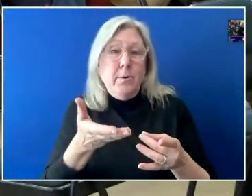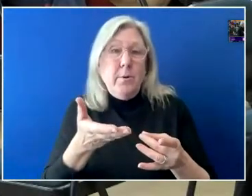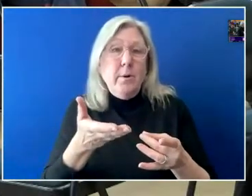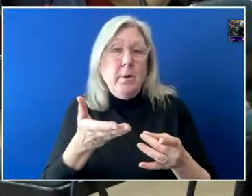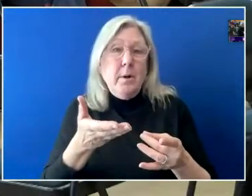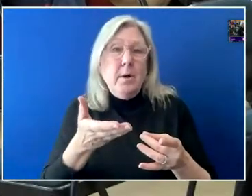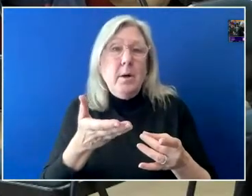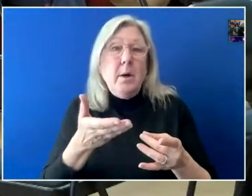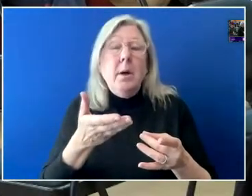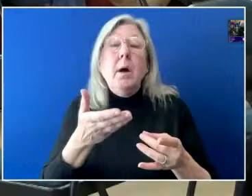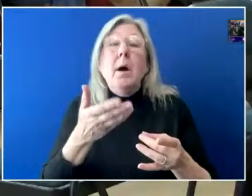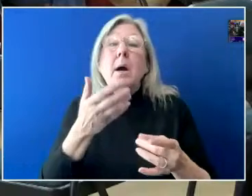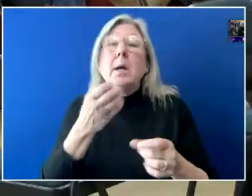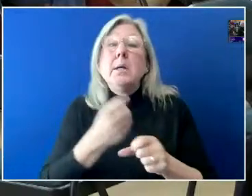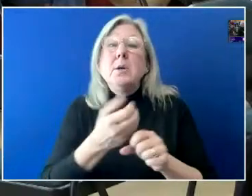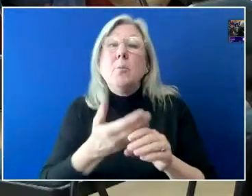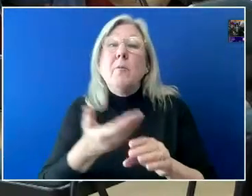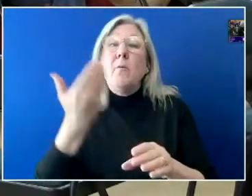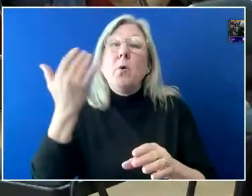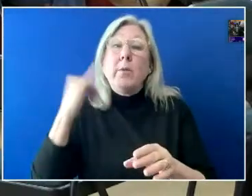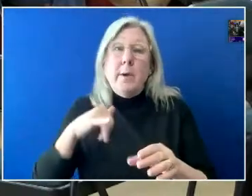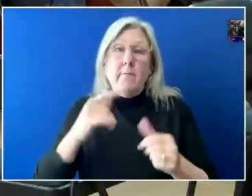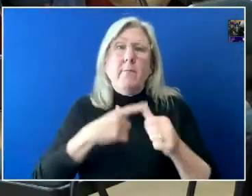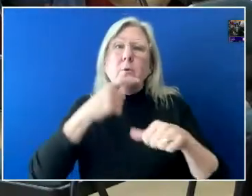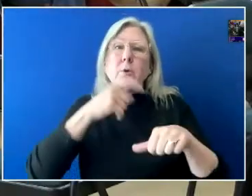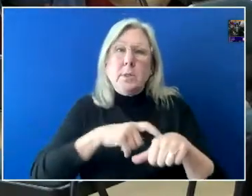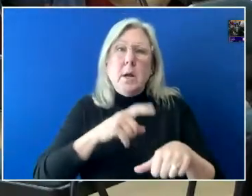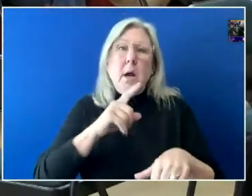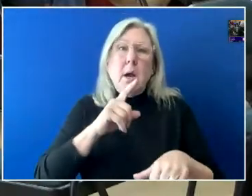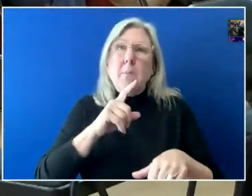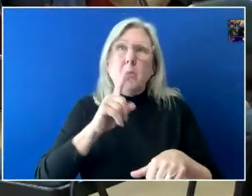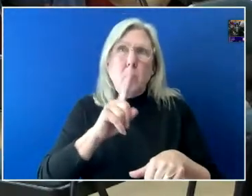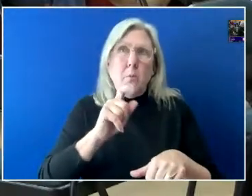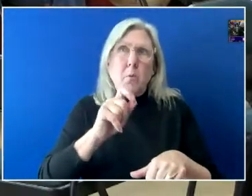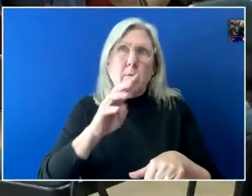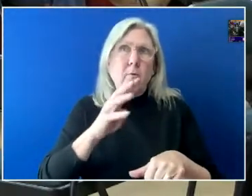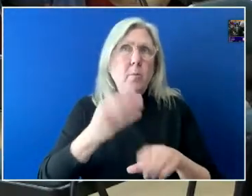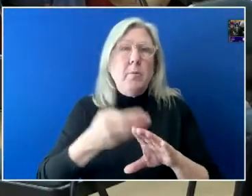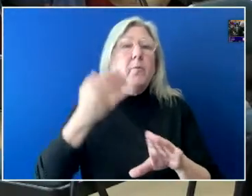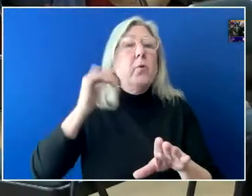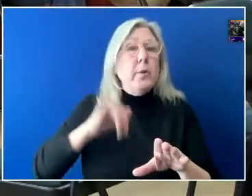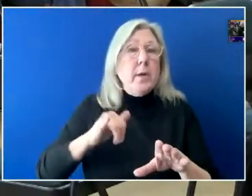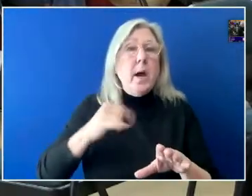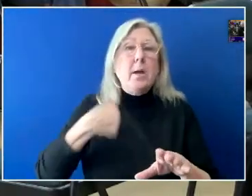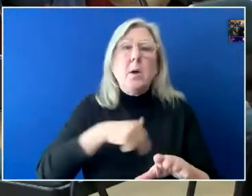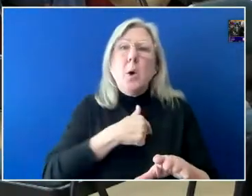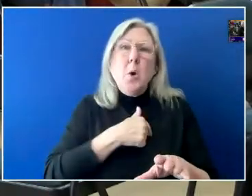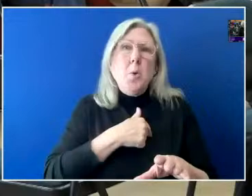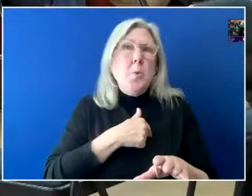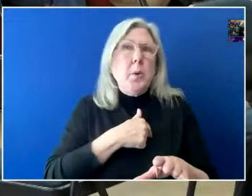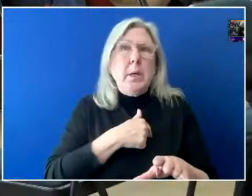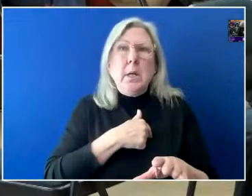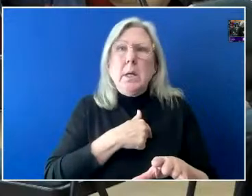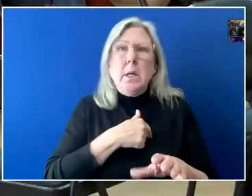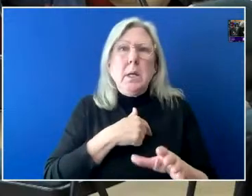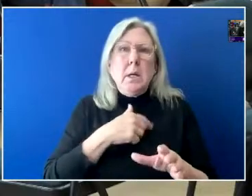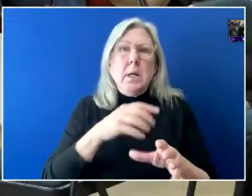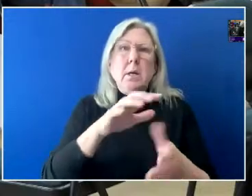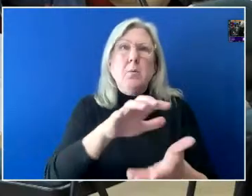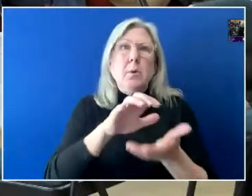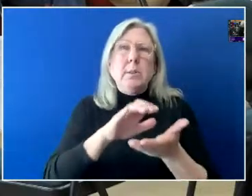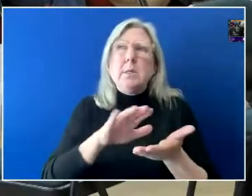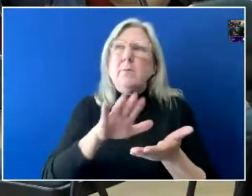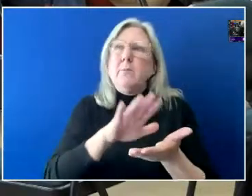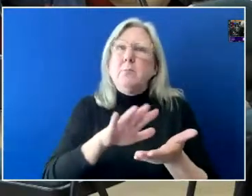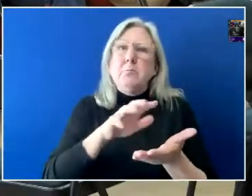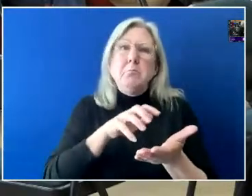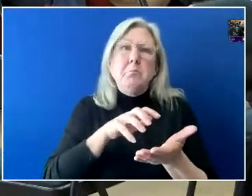before the first time in 1.44% we were roughly 20 the apps we received uh were roughly uh